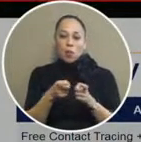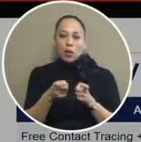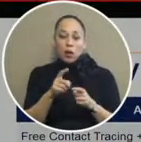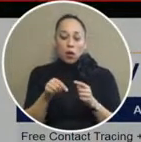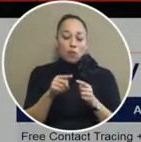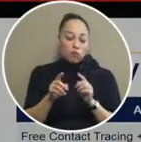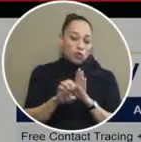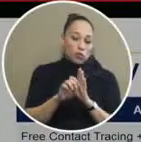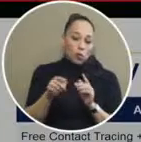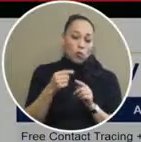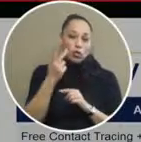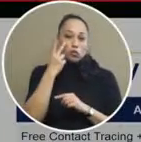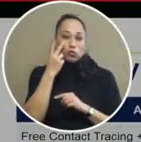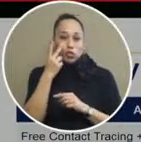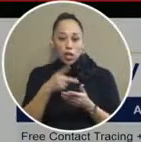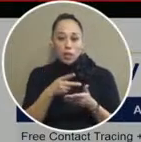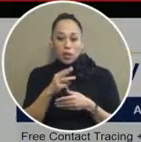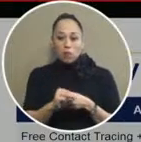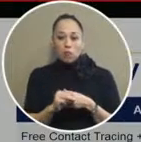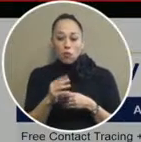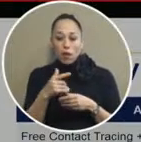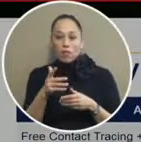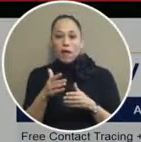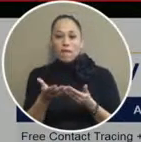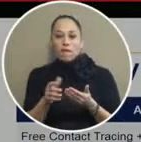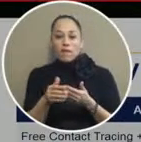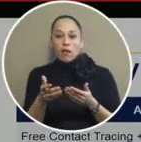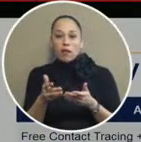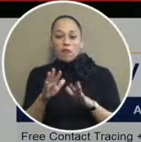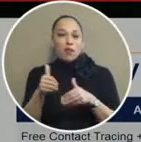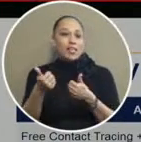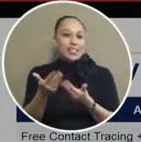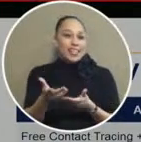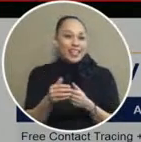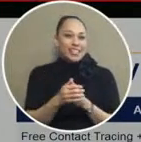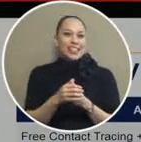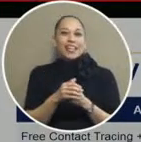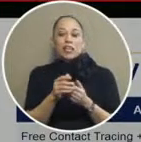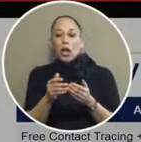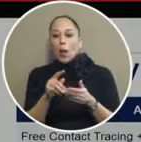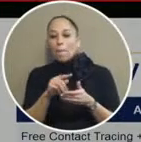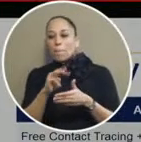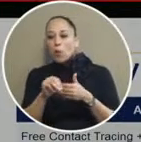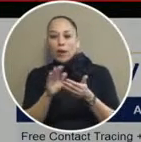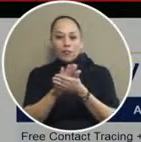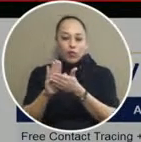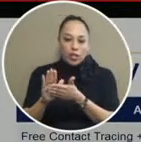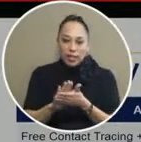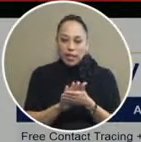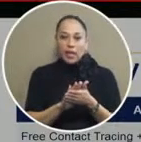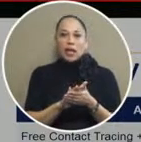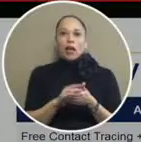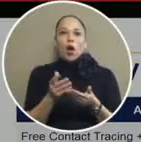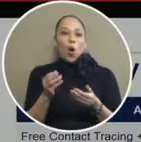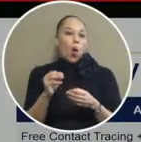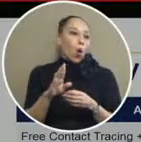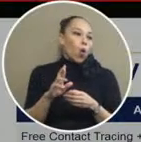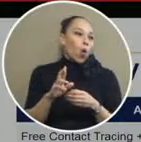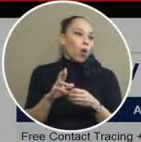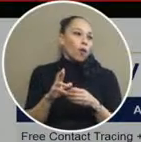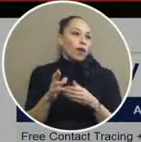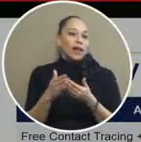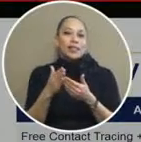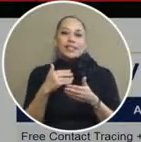example. When you look at a program that could facilitate, whether it's a downtown sanitation program, whether it's facilitating access